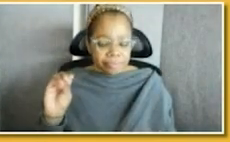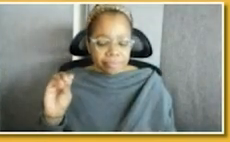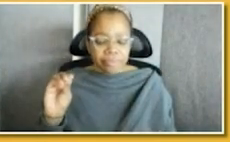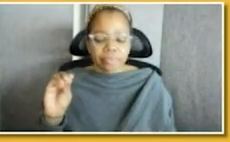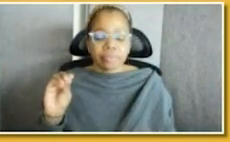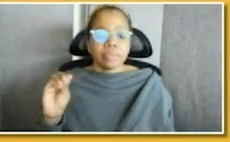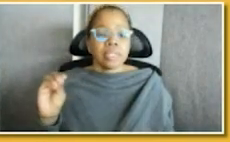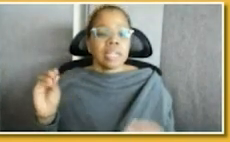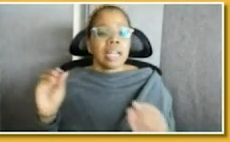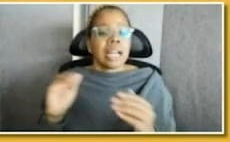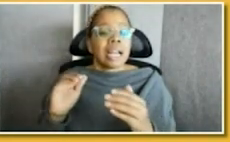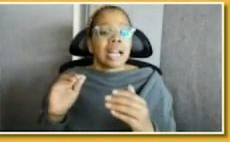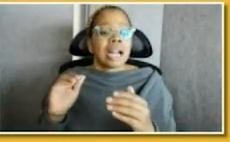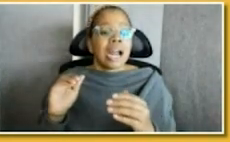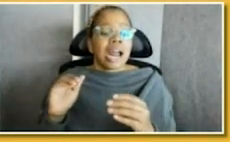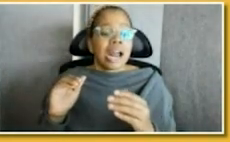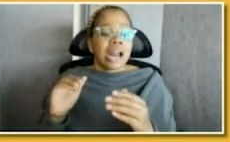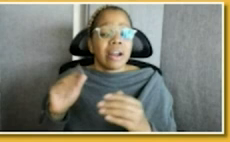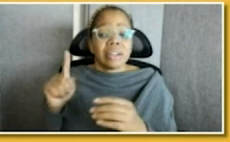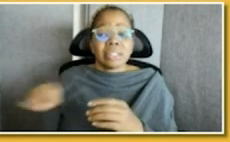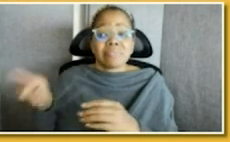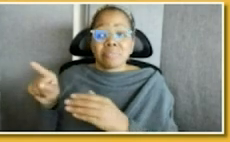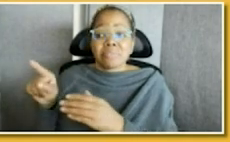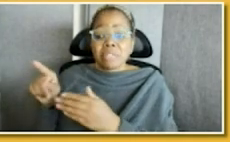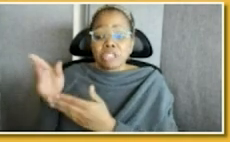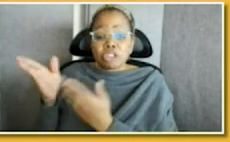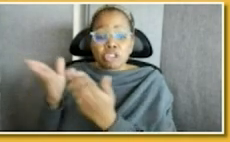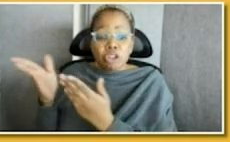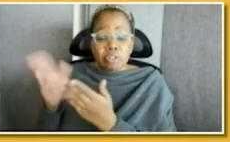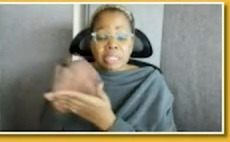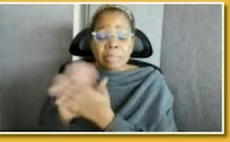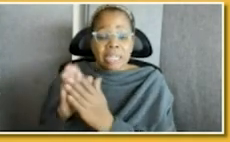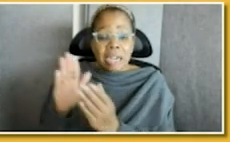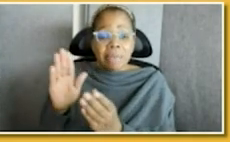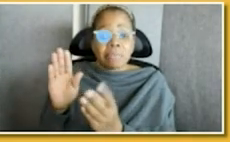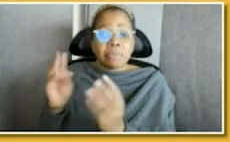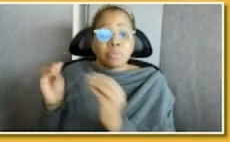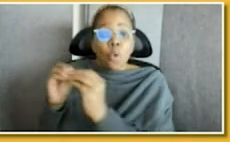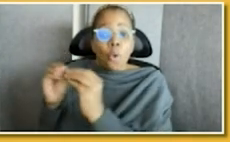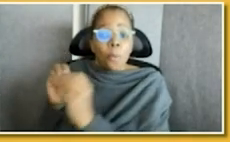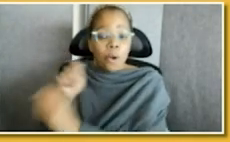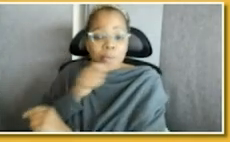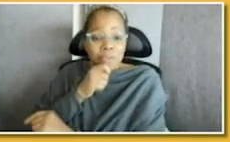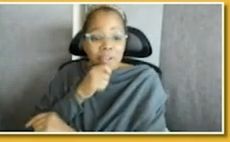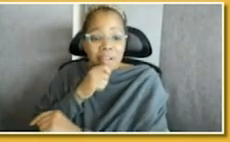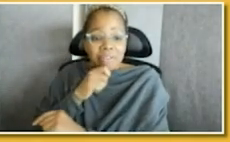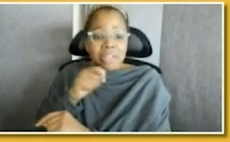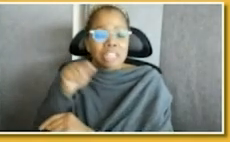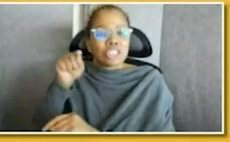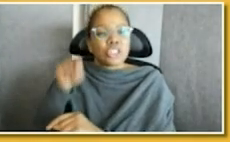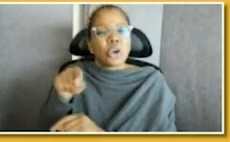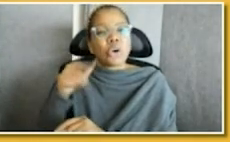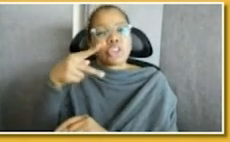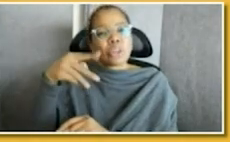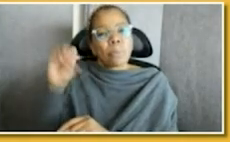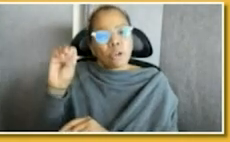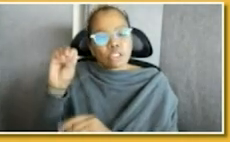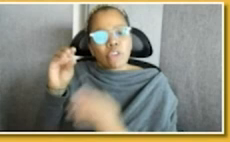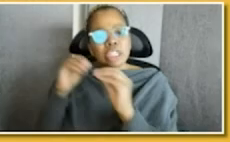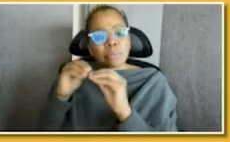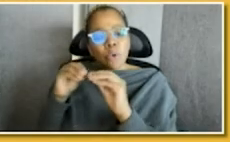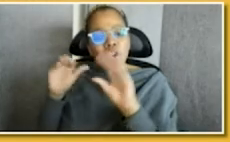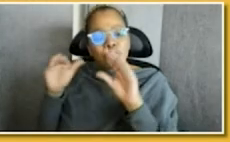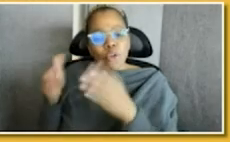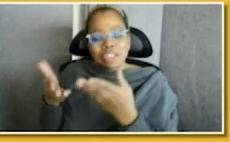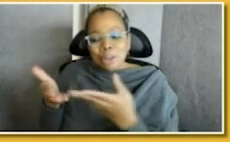or corporate leaders have taken over, they've turned in some ways the Postal Service more into a product and less about a service. But obviously, the service is